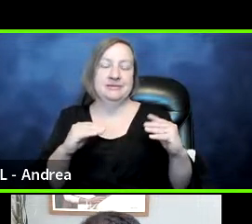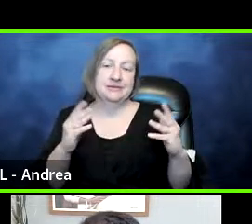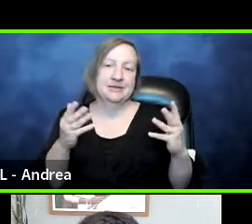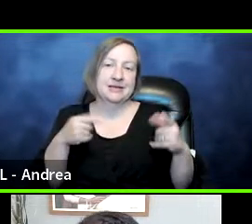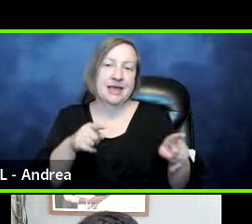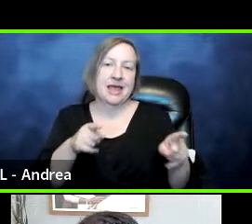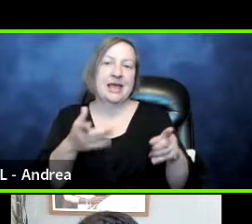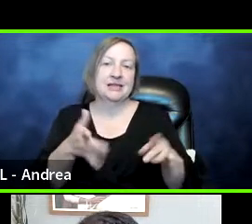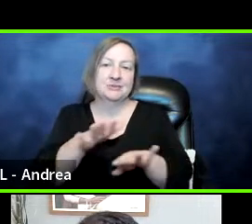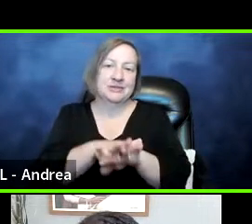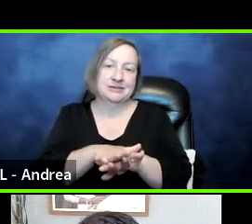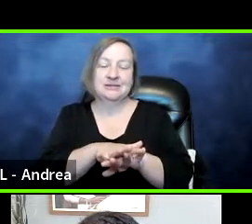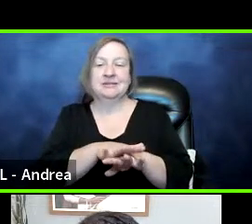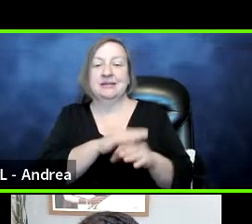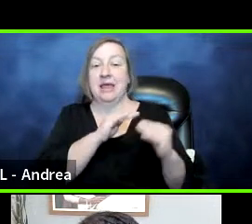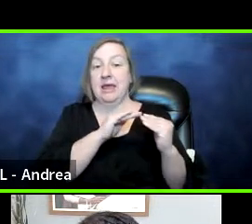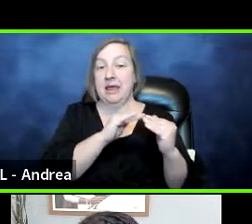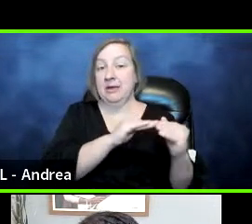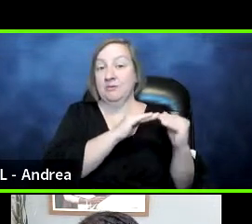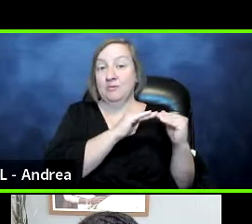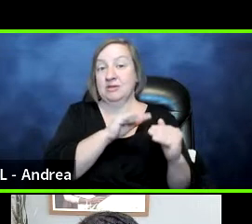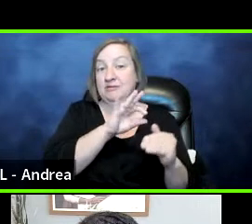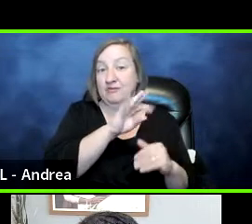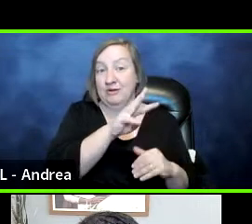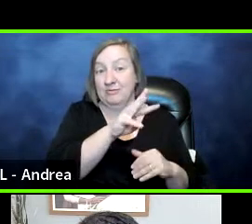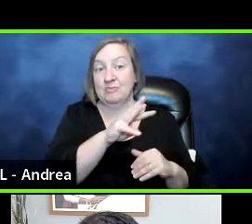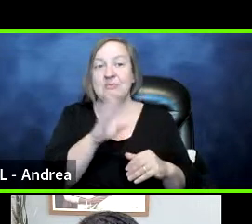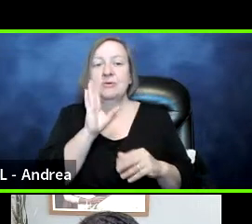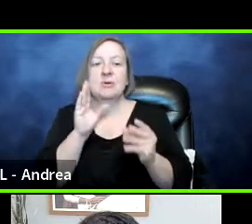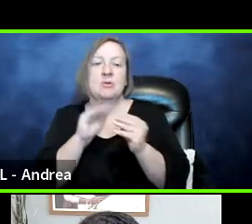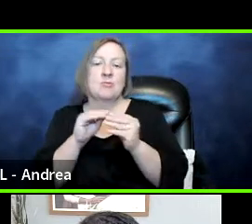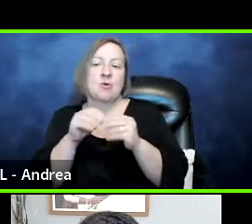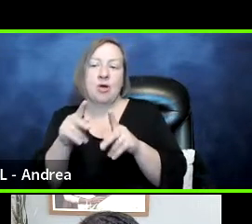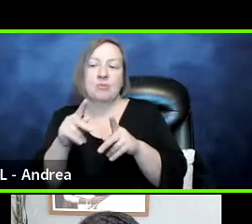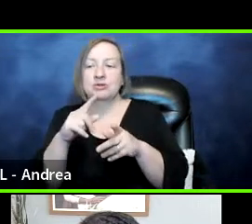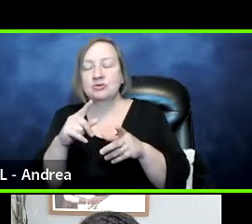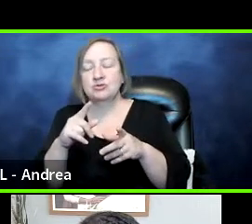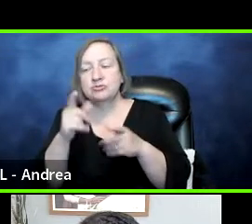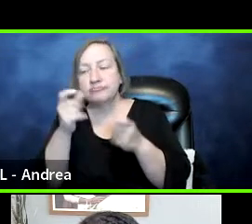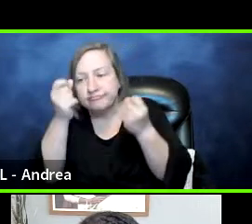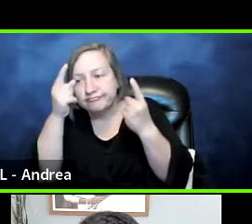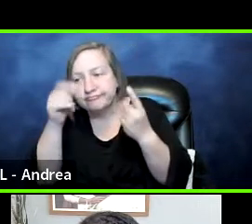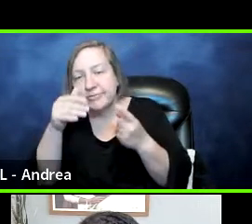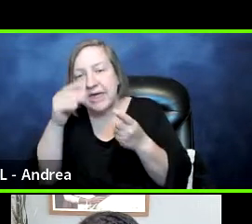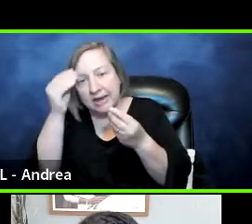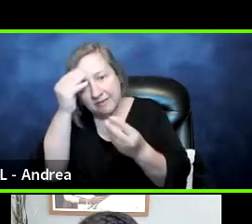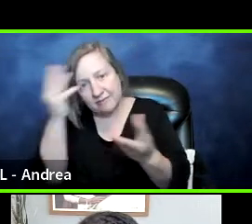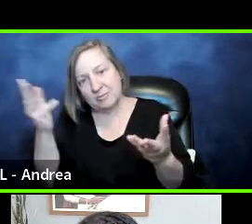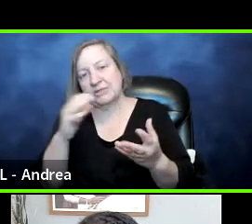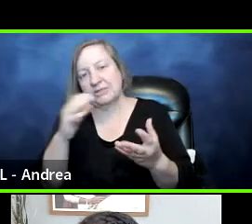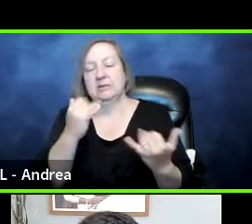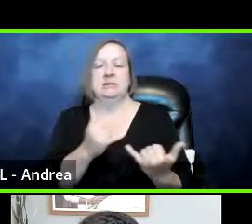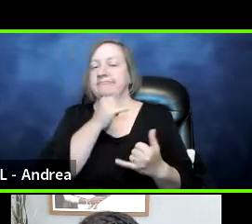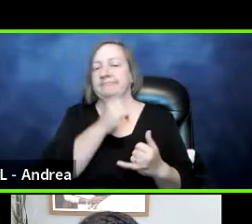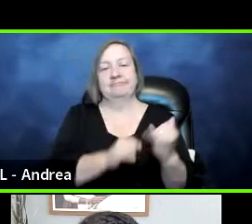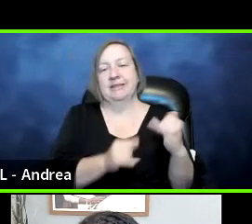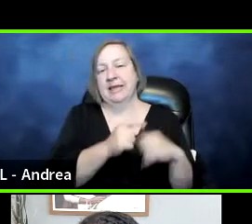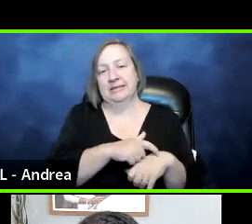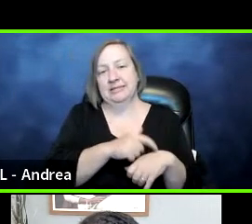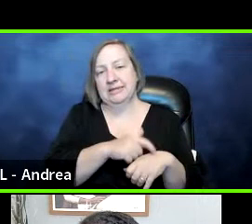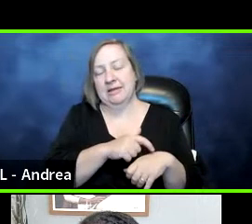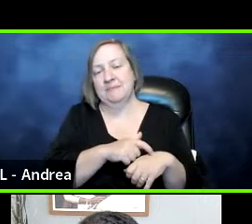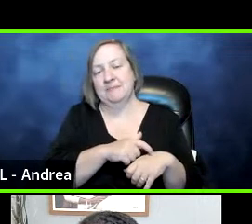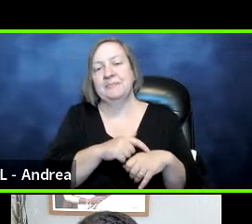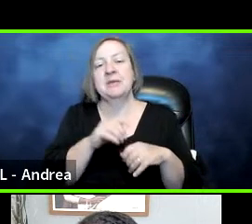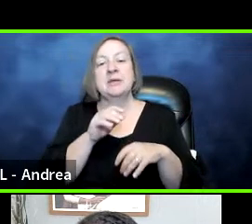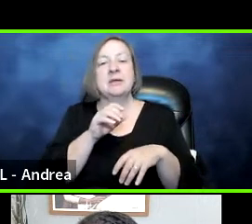integrate the equity framework, and there'll be more opportunities of digesting this information. This is not the last time. The community advisory